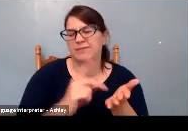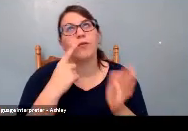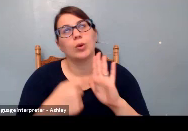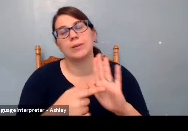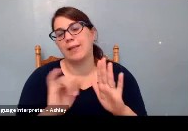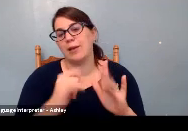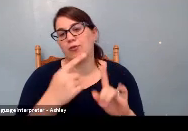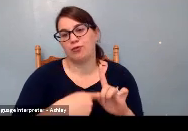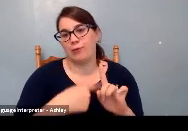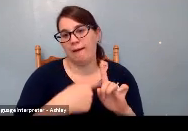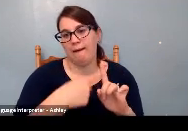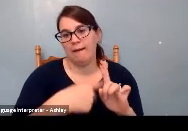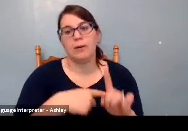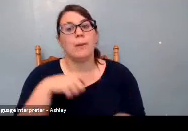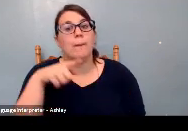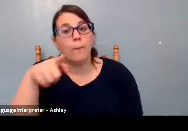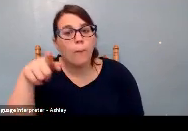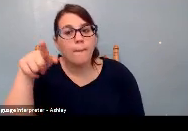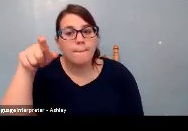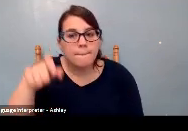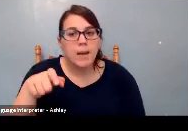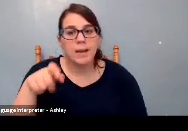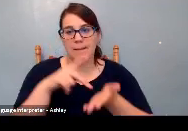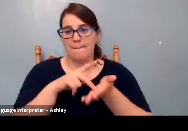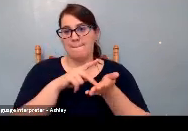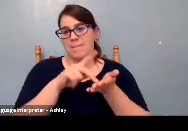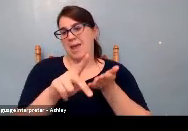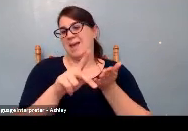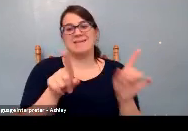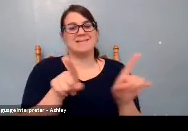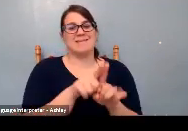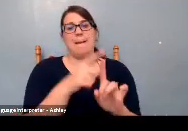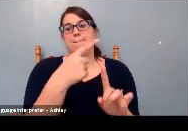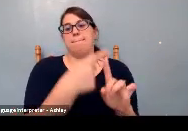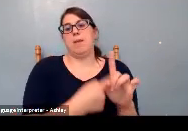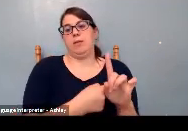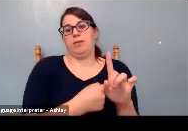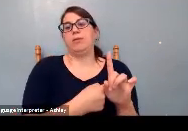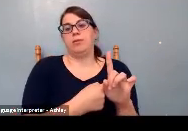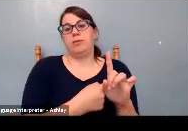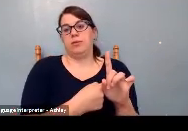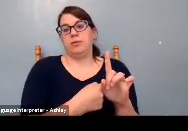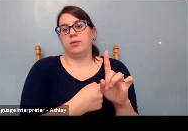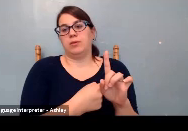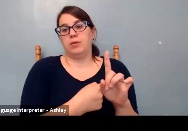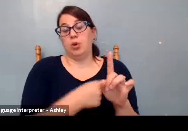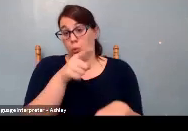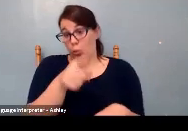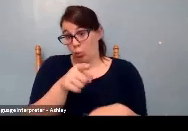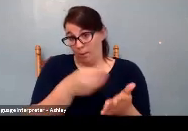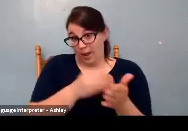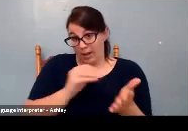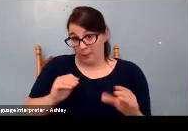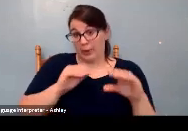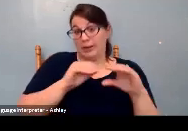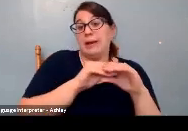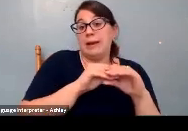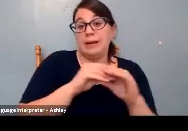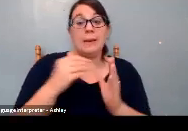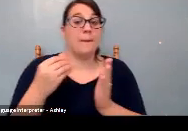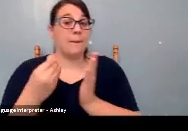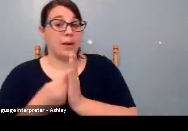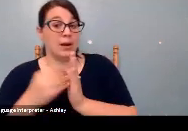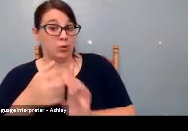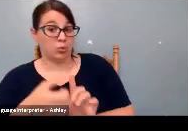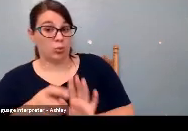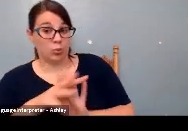Those amounts must be paid in the same calendar month in which the monies were withdrawn. Otherwise, the monies are considered